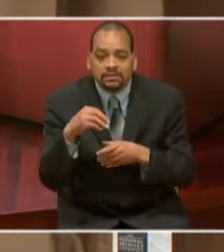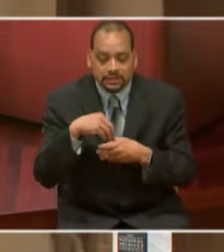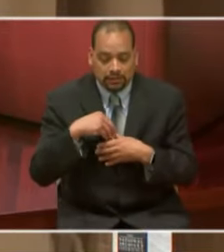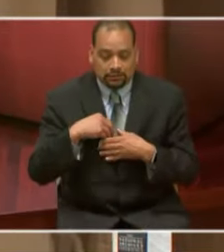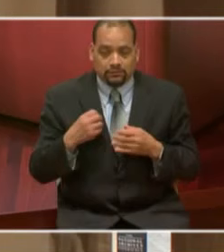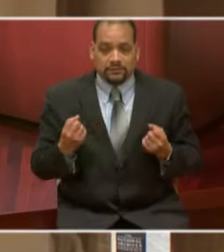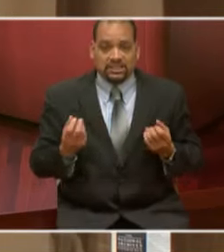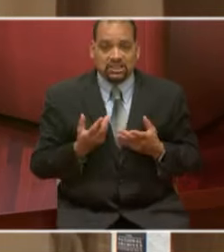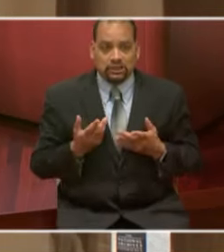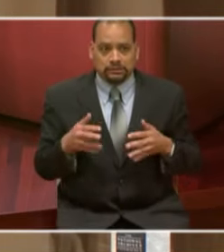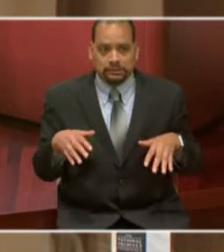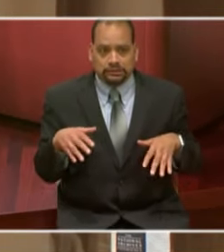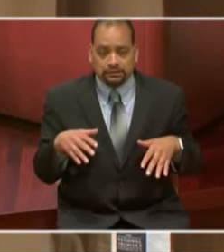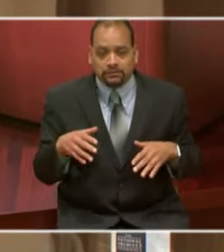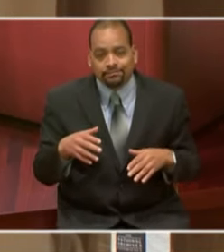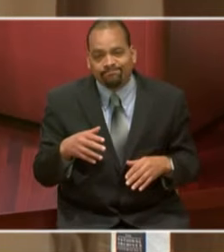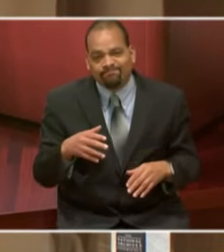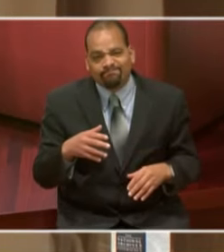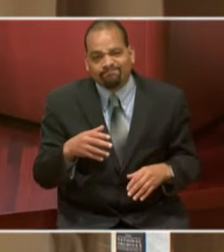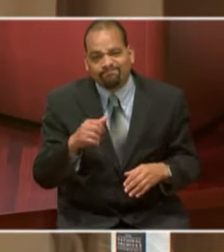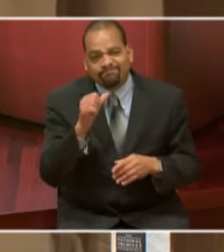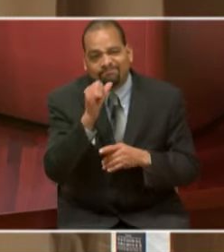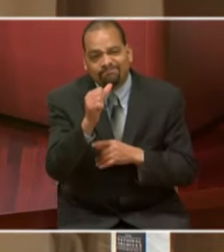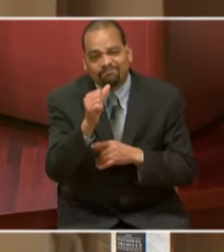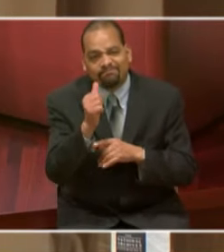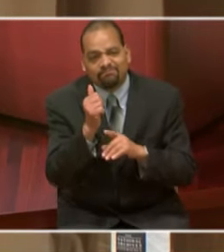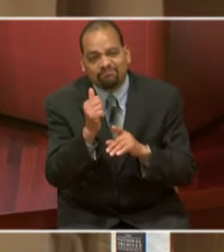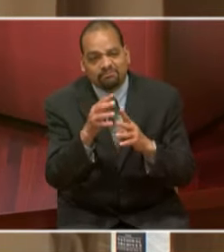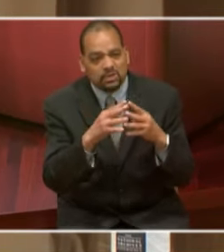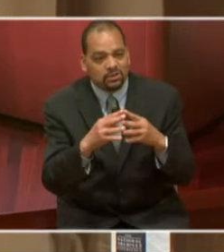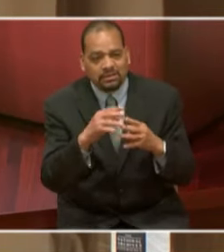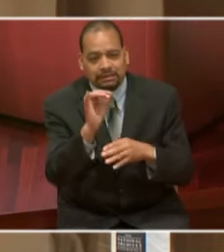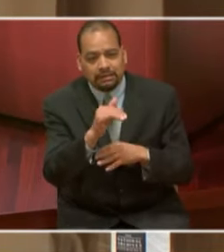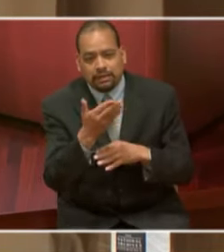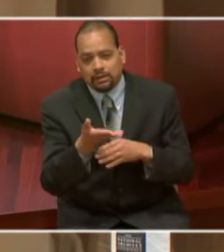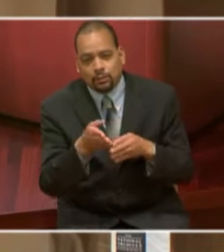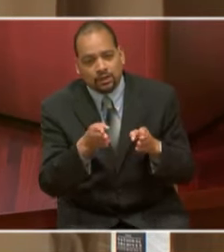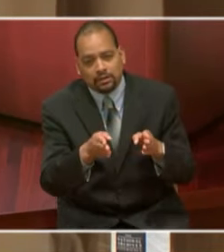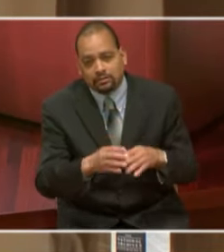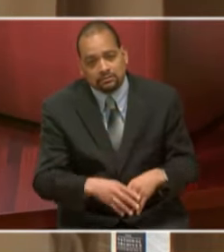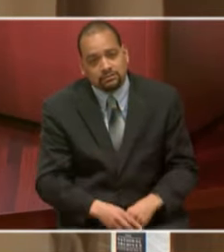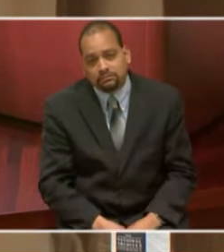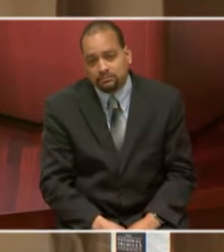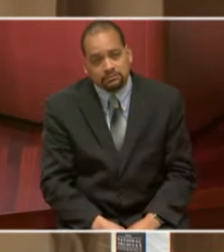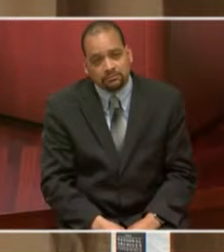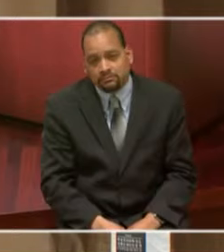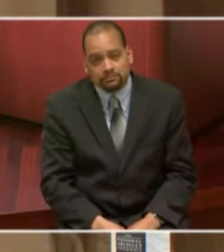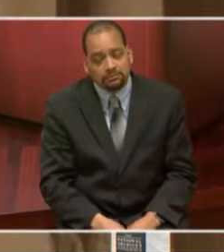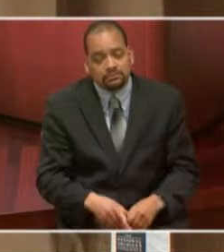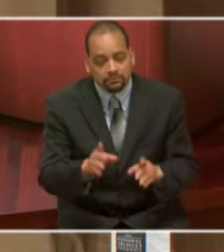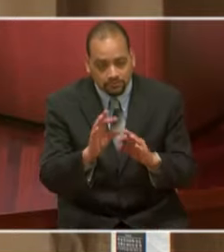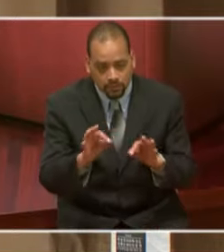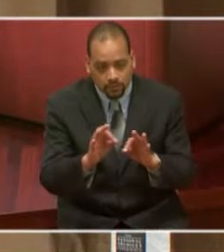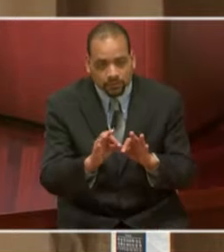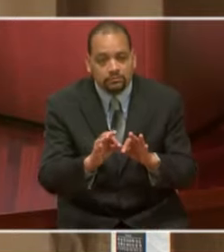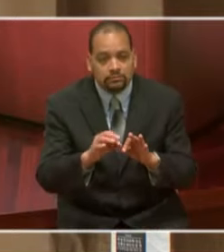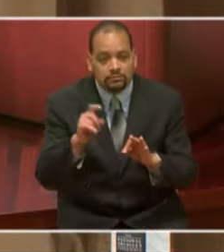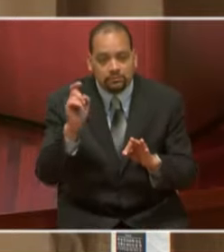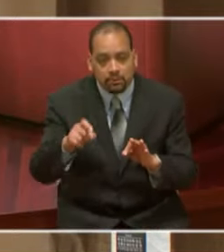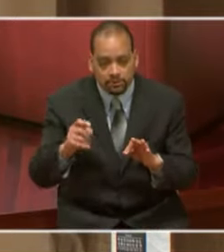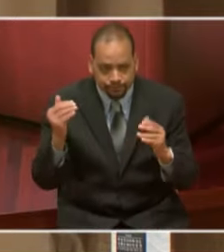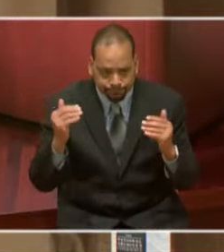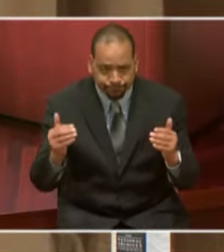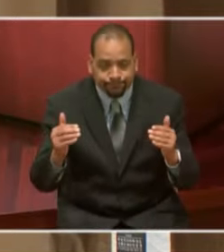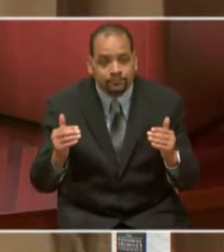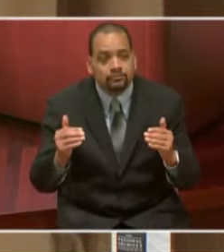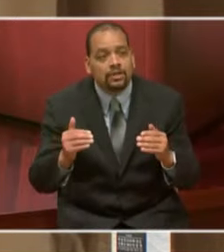say, you're the best member of Congress. I wish there were more people like you. Because I speak to them. I call them